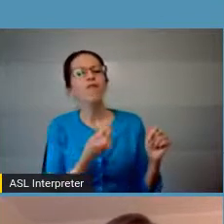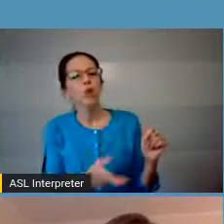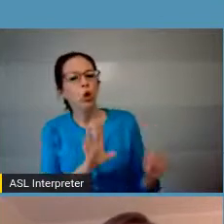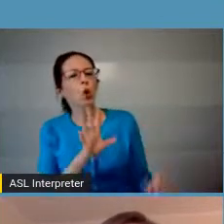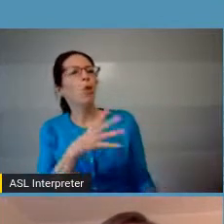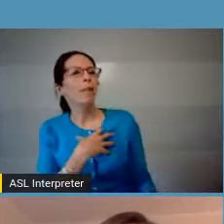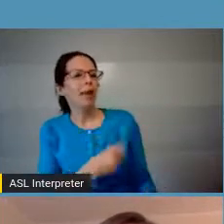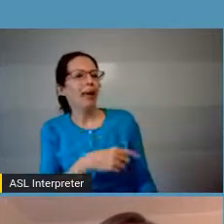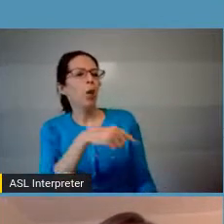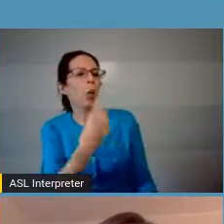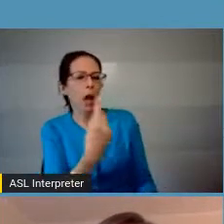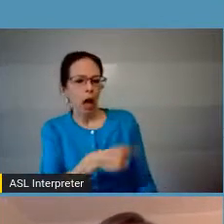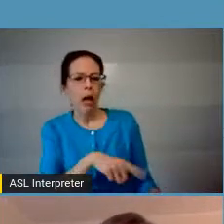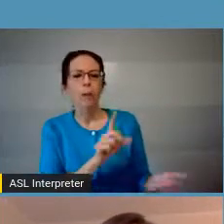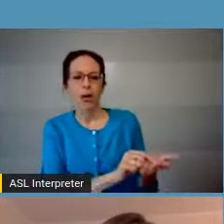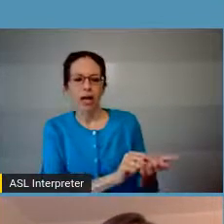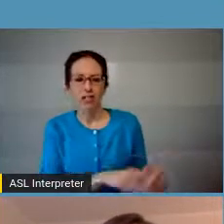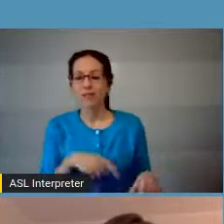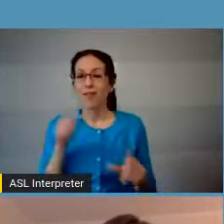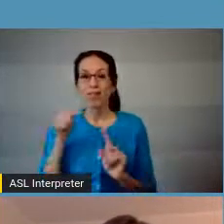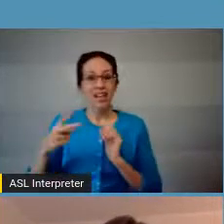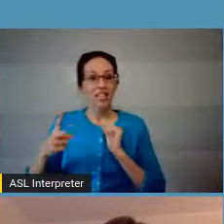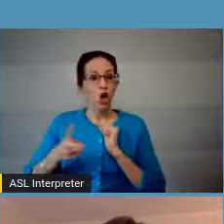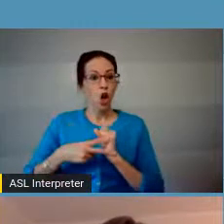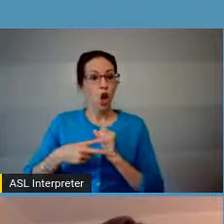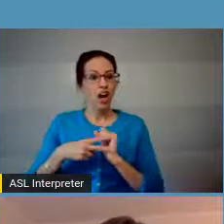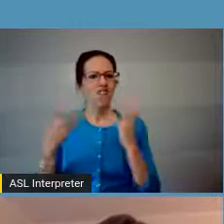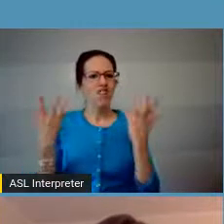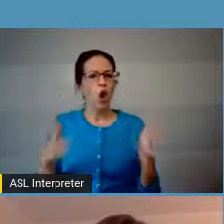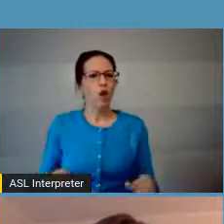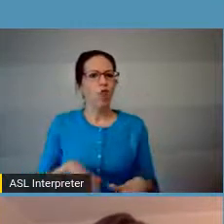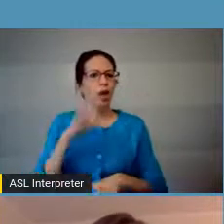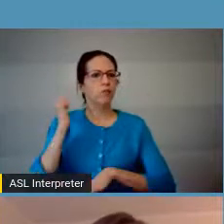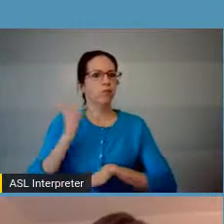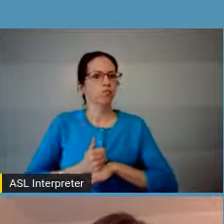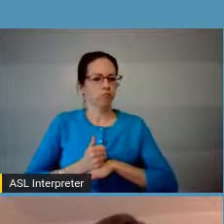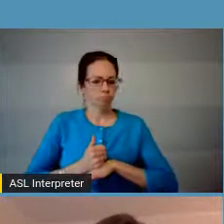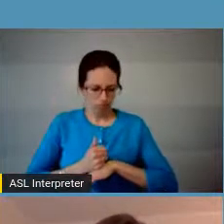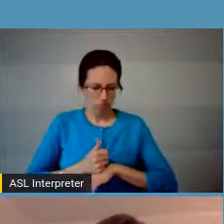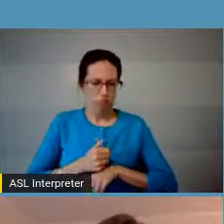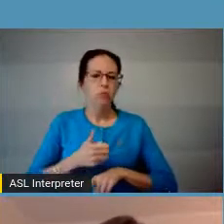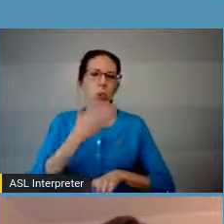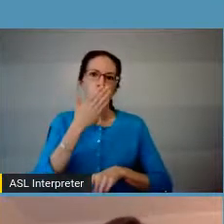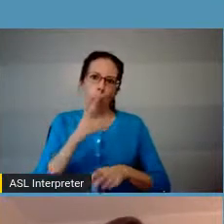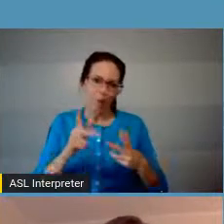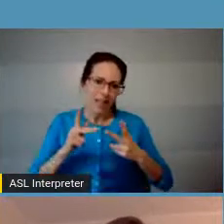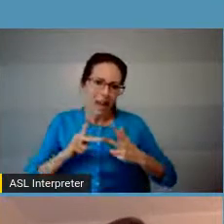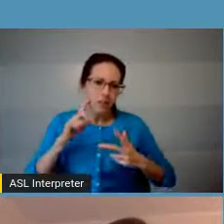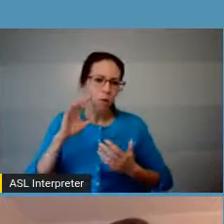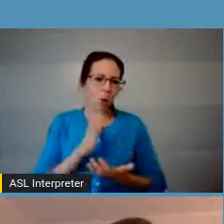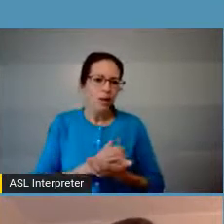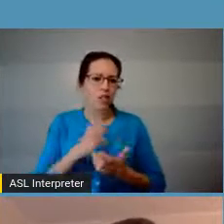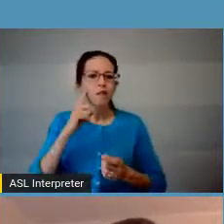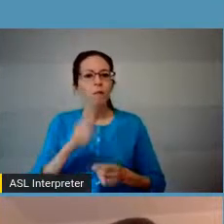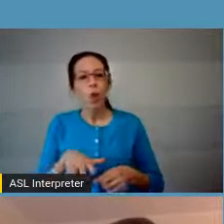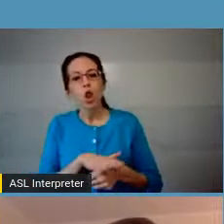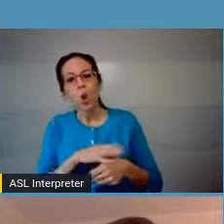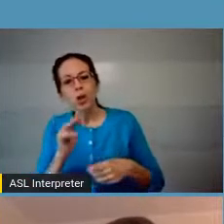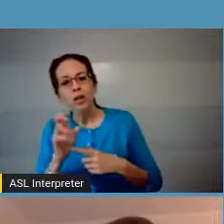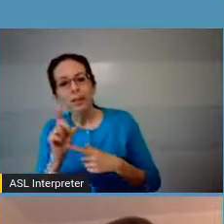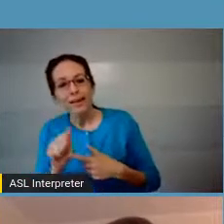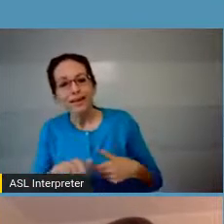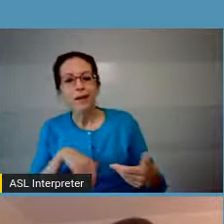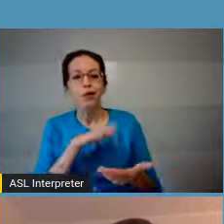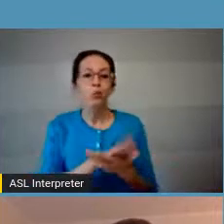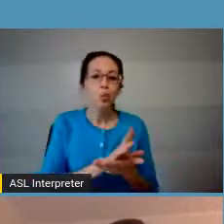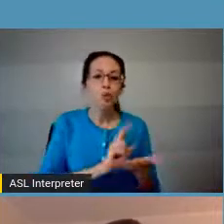This archive is already well established as a source of images for local media, schools, universities, and commercial customers. But the last time